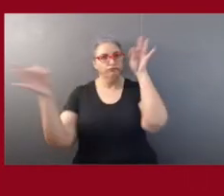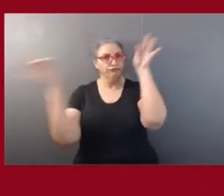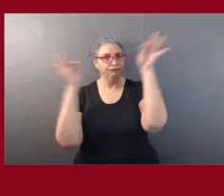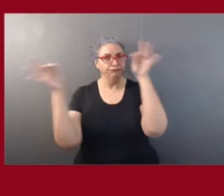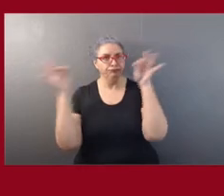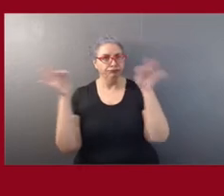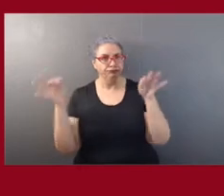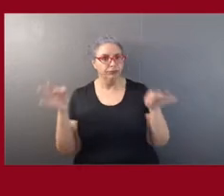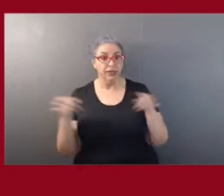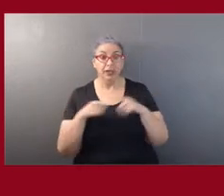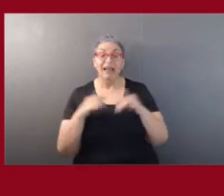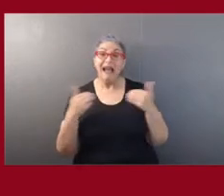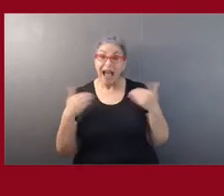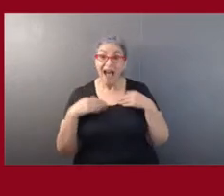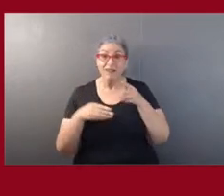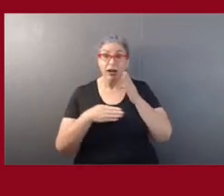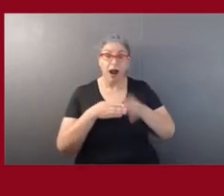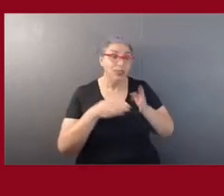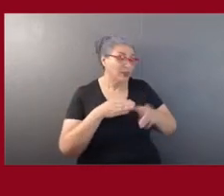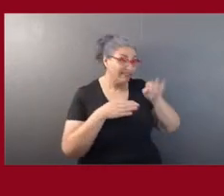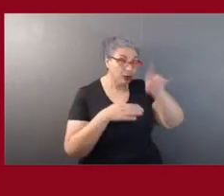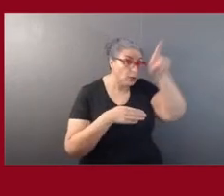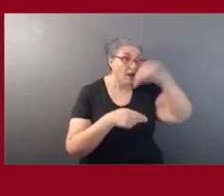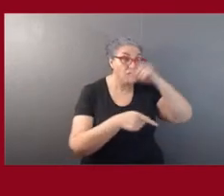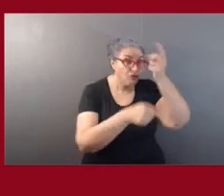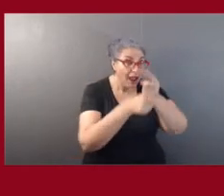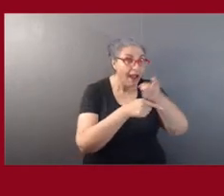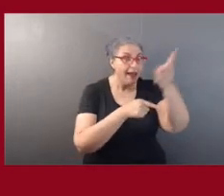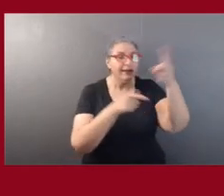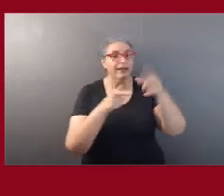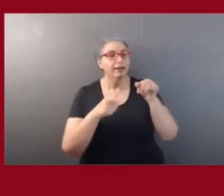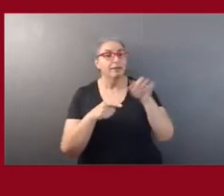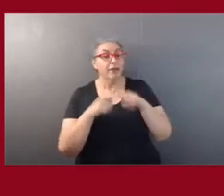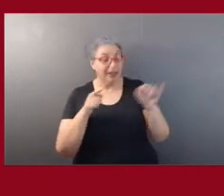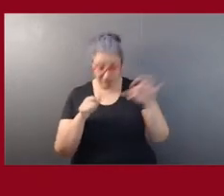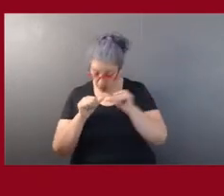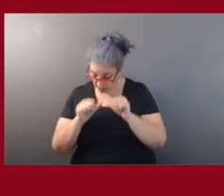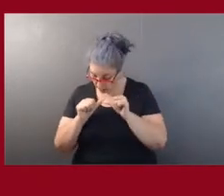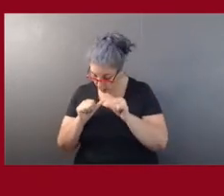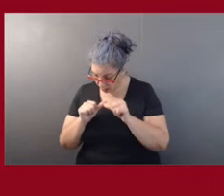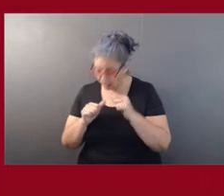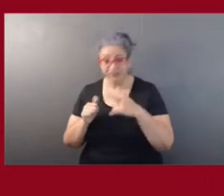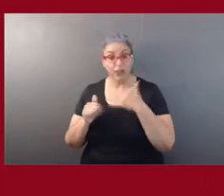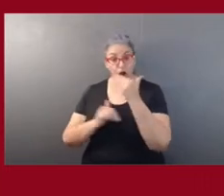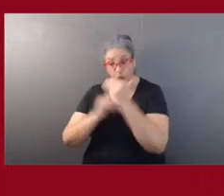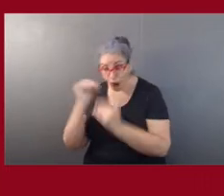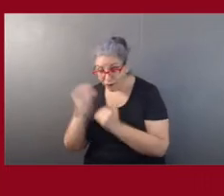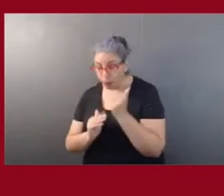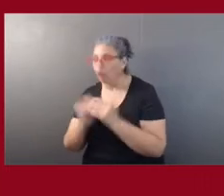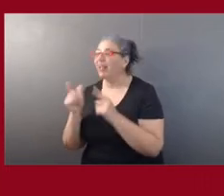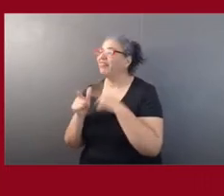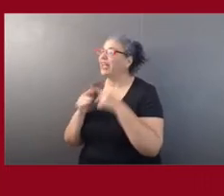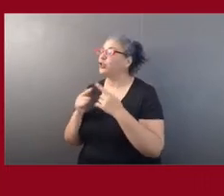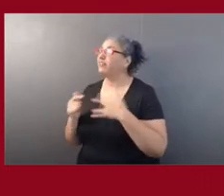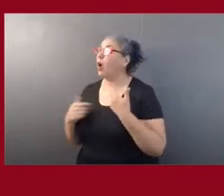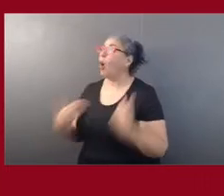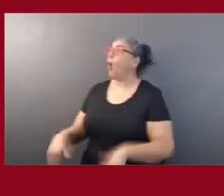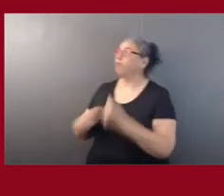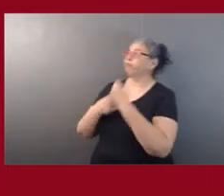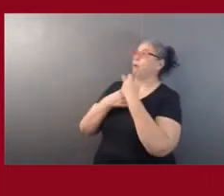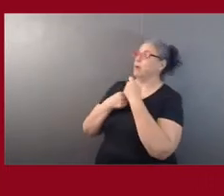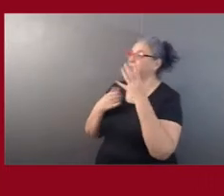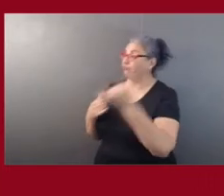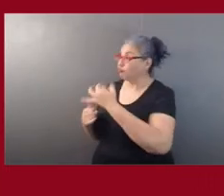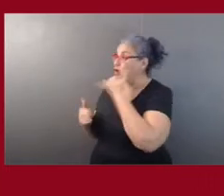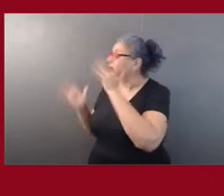to do it but still stay comfortable, then you are going to feel the wrath of what happens when you get it wrong, which is an opportunity to learn and to grow.